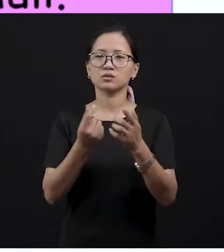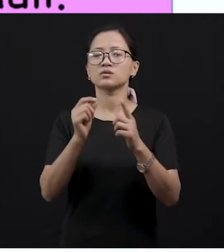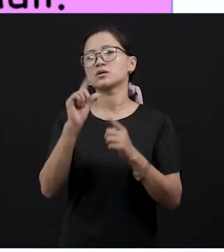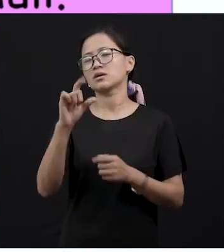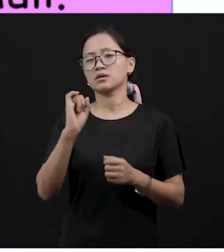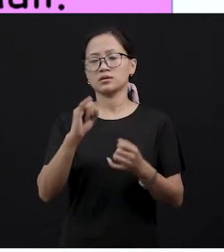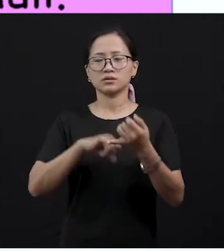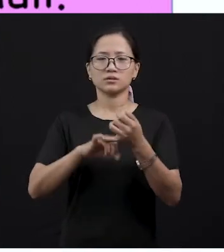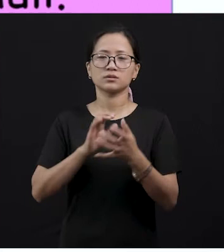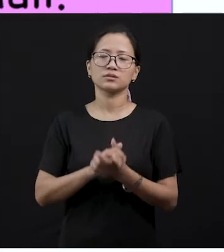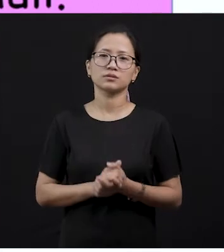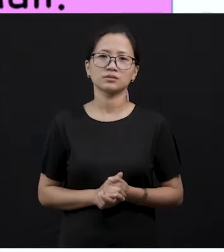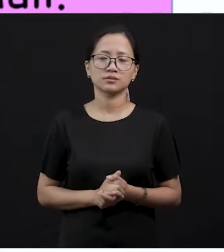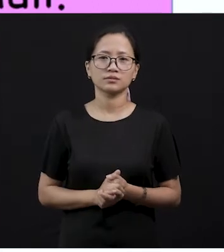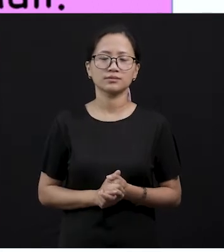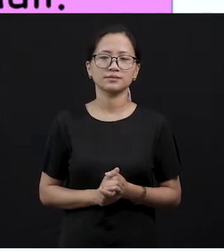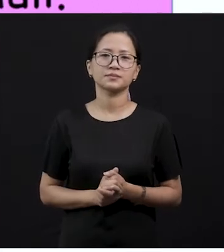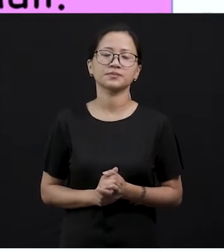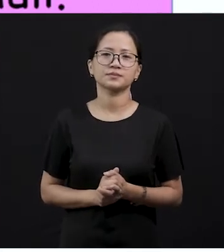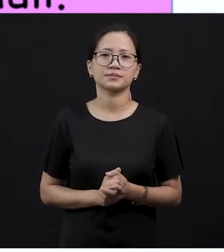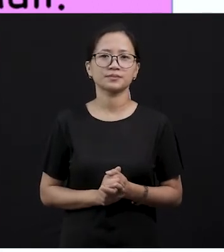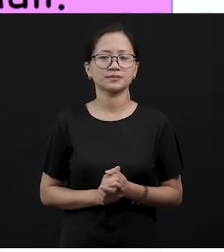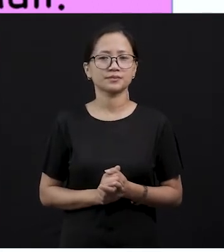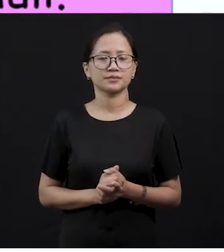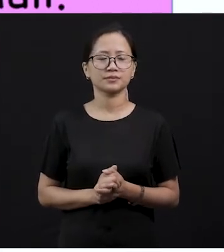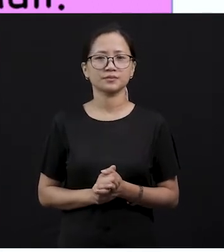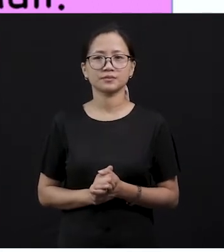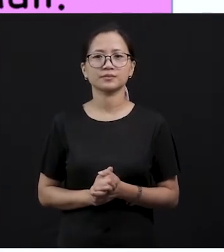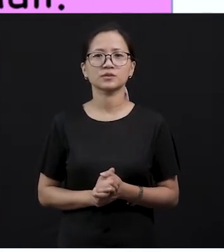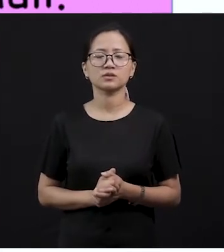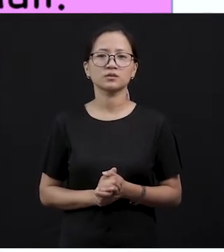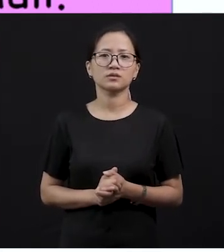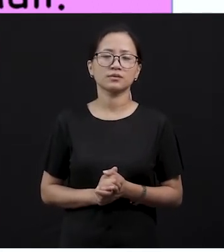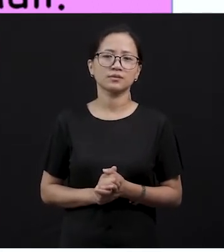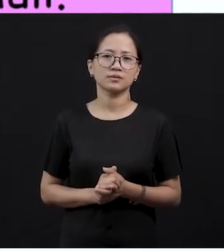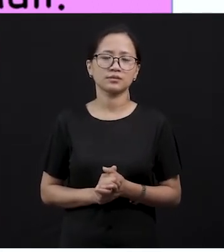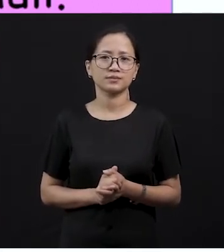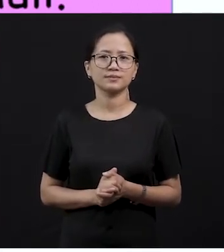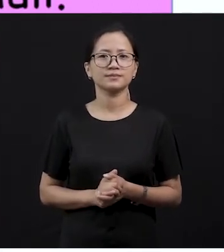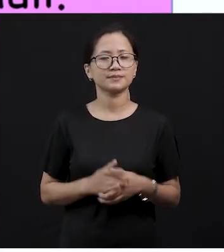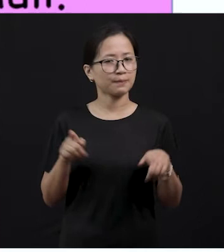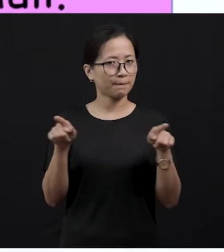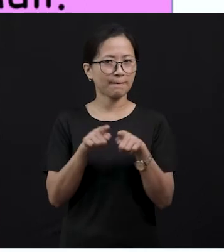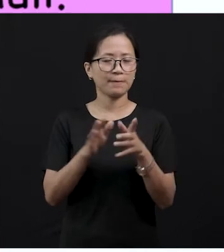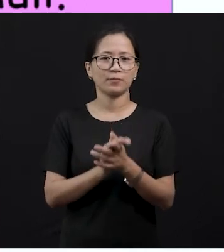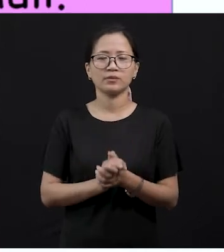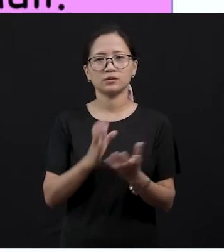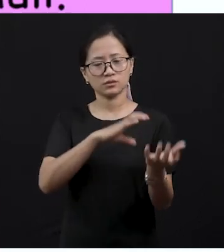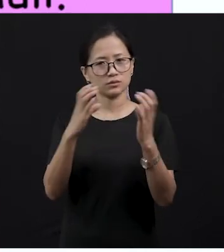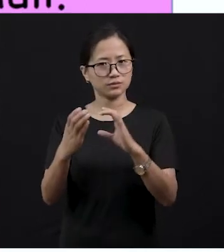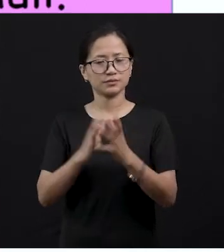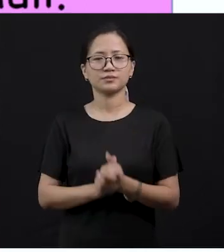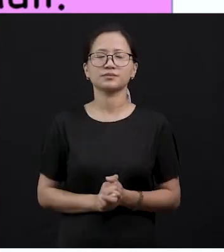of that is stimuli, and singular is only one, means stimulus. So what is a stimulus or what are stimuli? There are